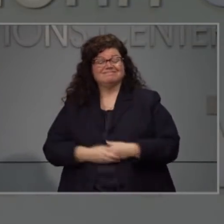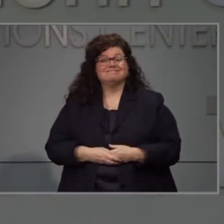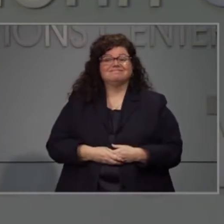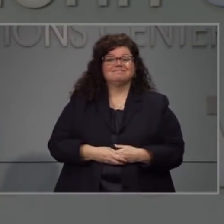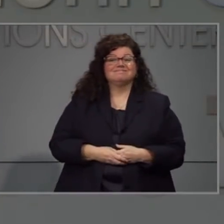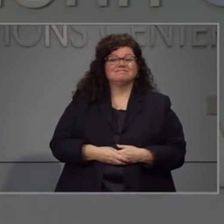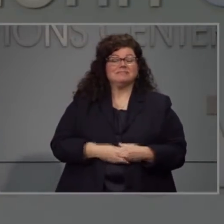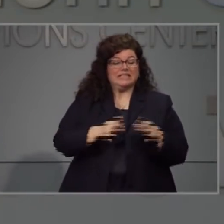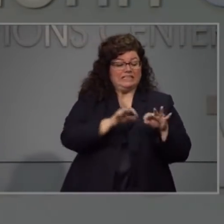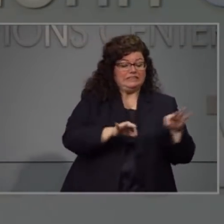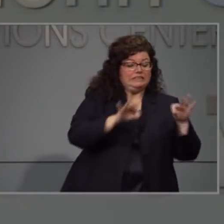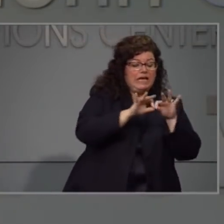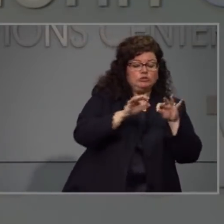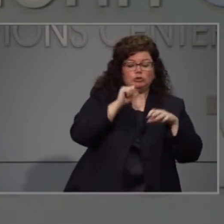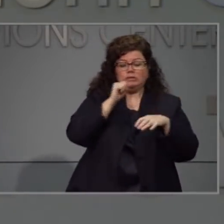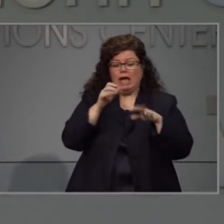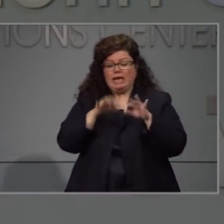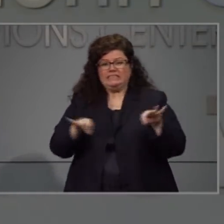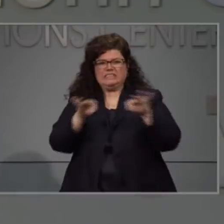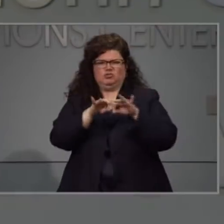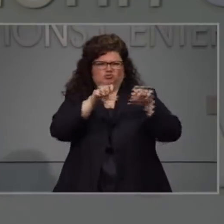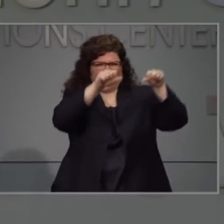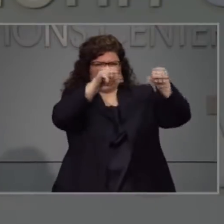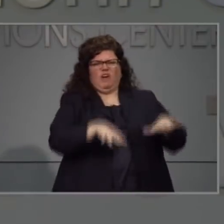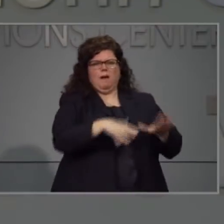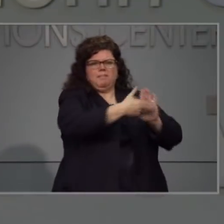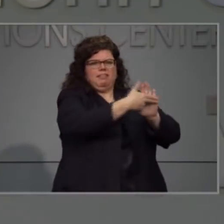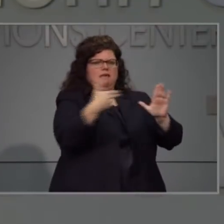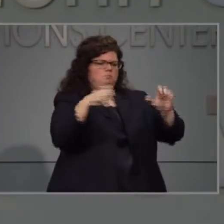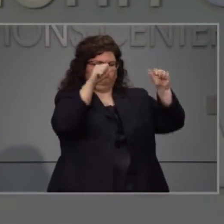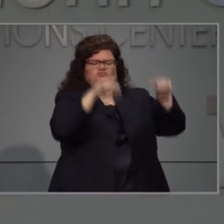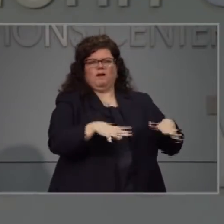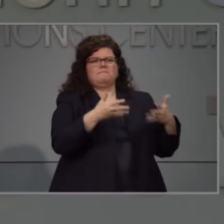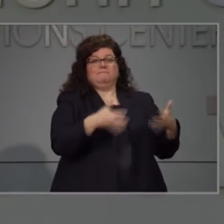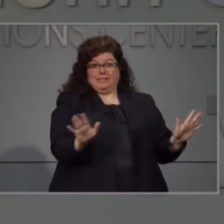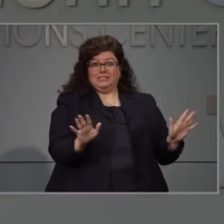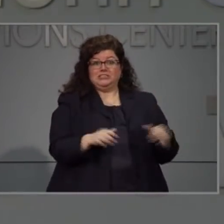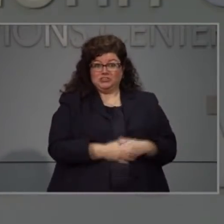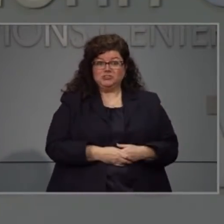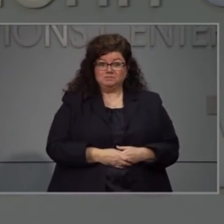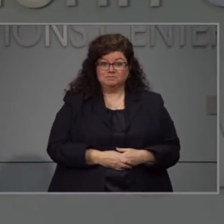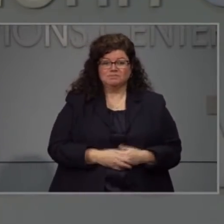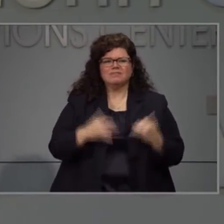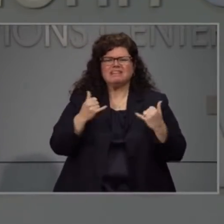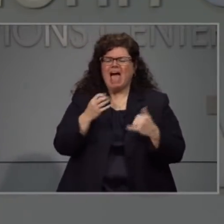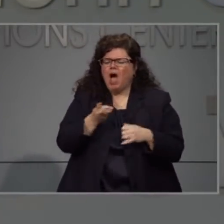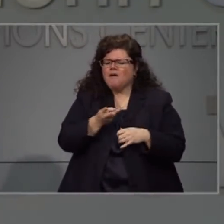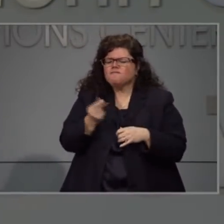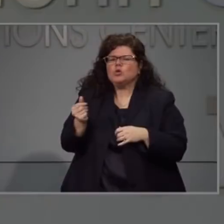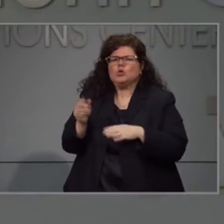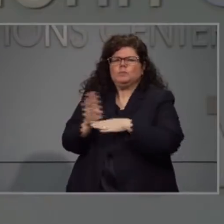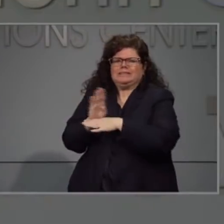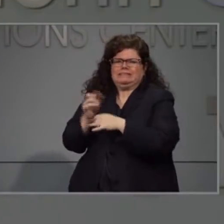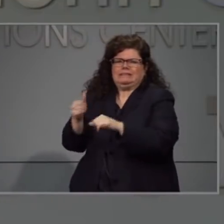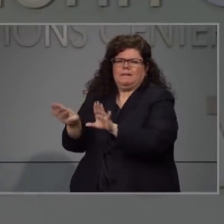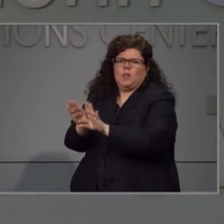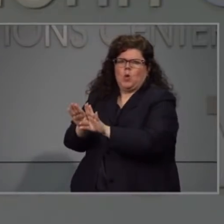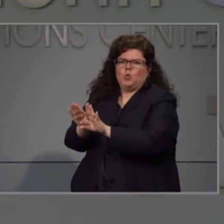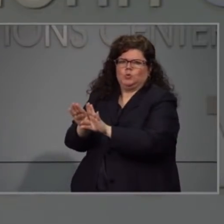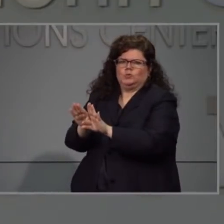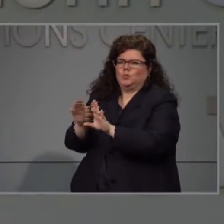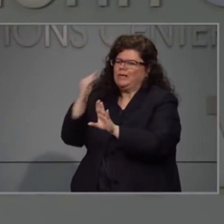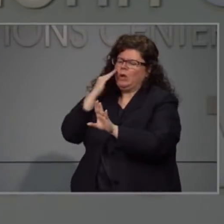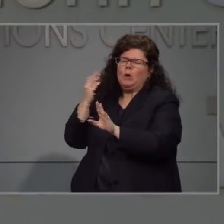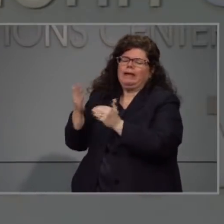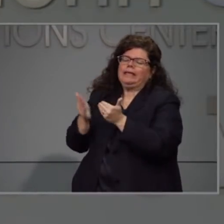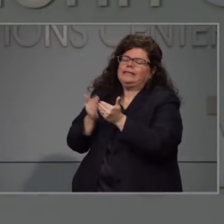between essential and non-essential businesses. And so we're down to a few businesses that we know that spread of the